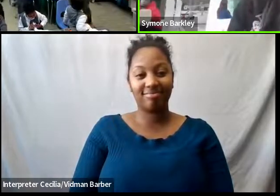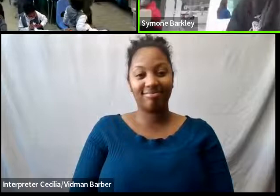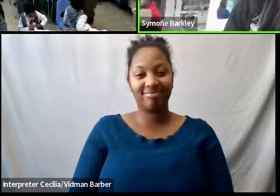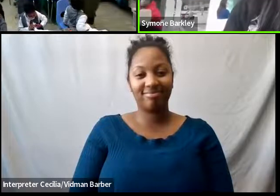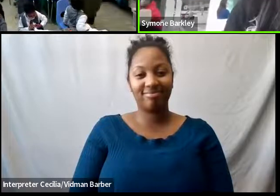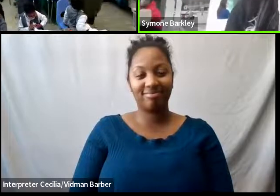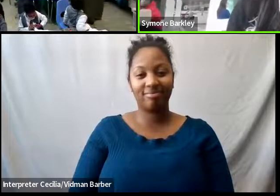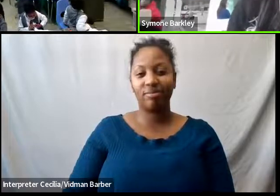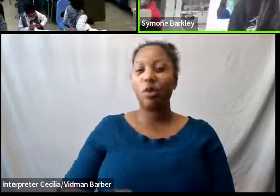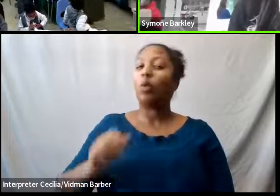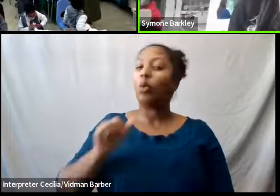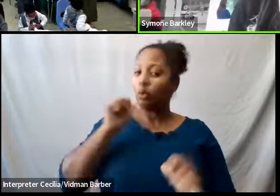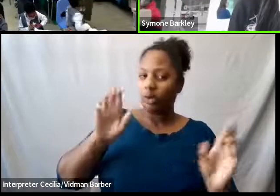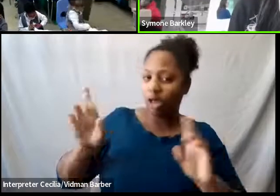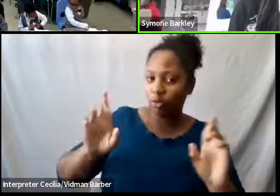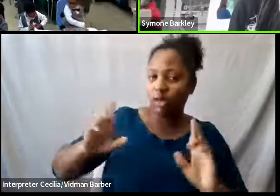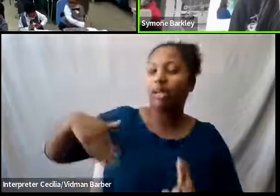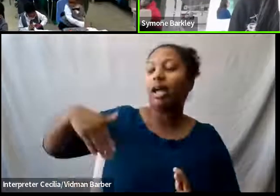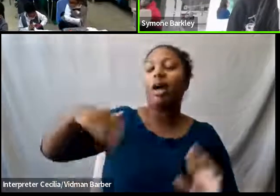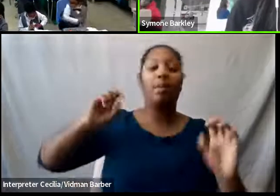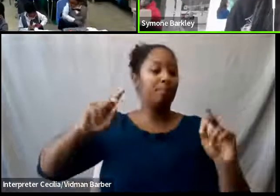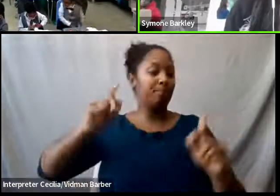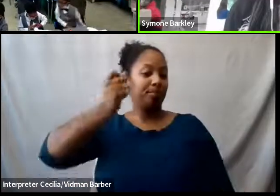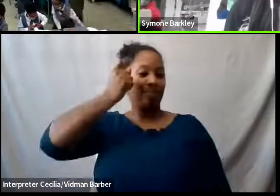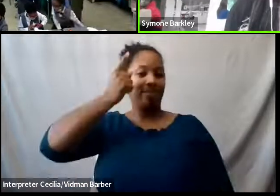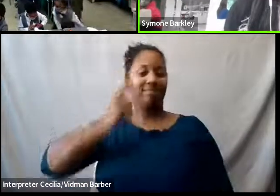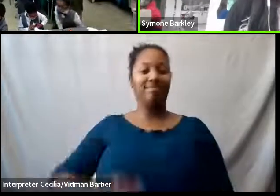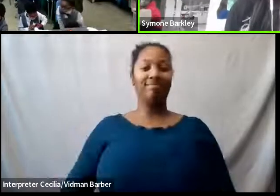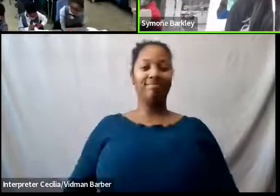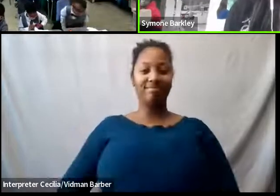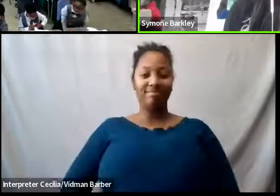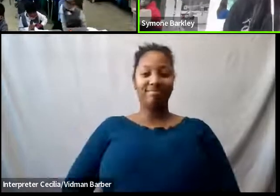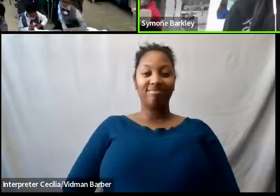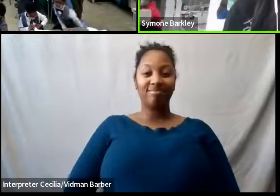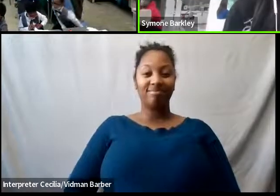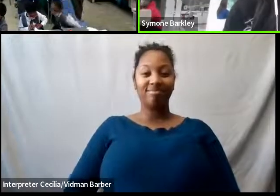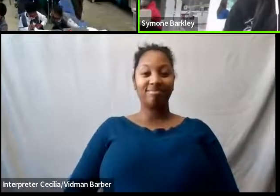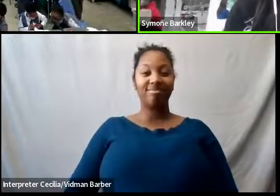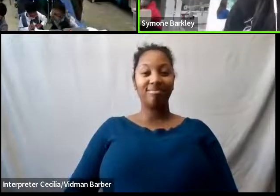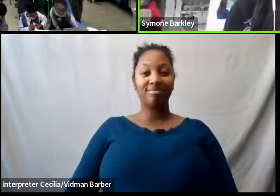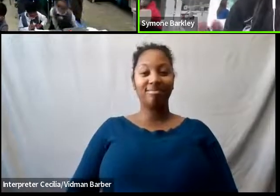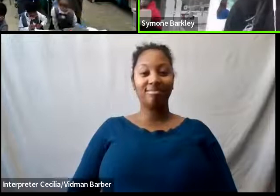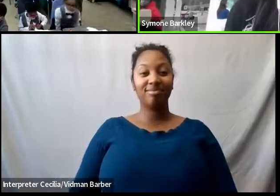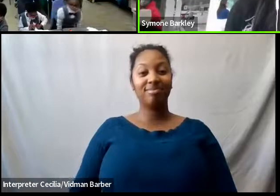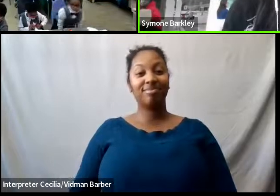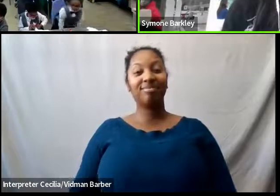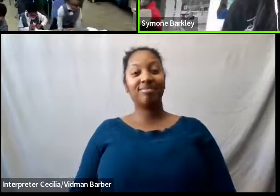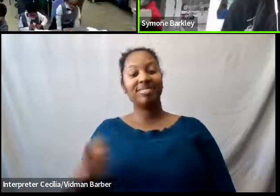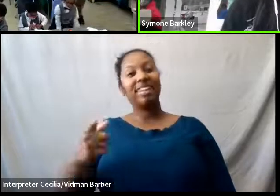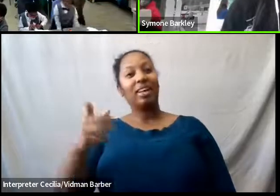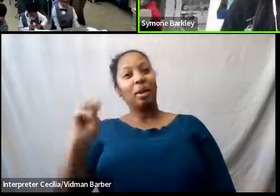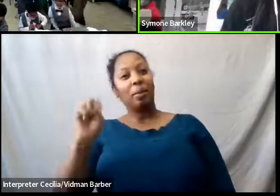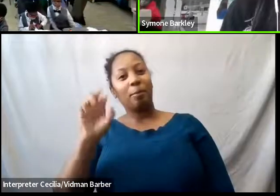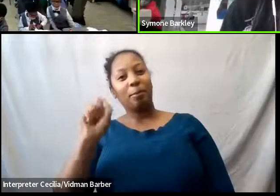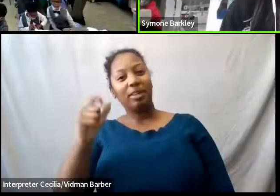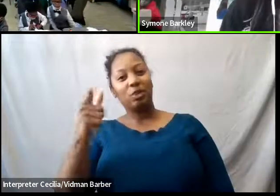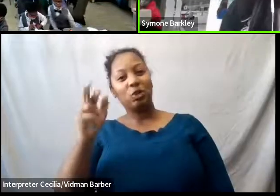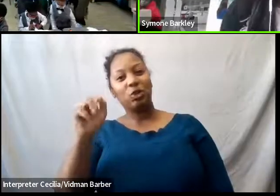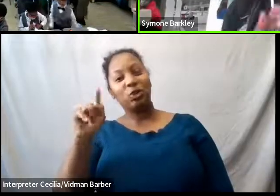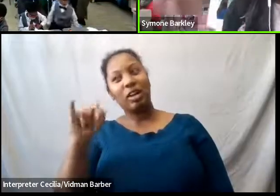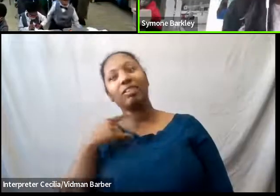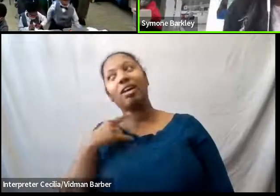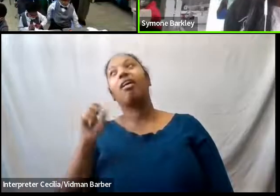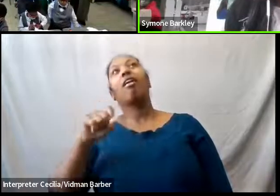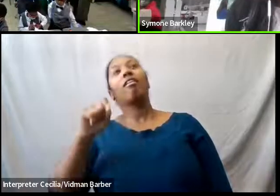No, not ready yet. Okay. Ms. Grant's like, yes, it's gonna be the last step. Whew, I know. I